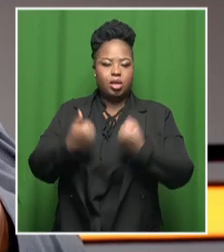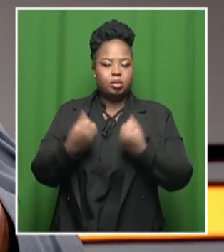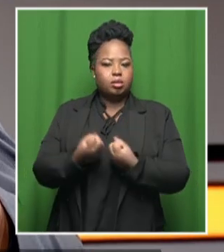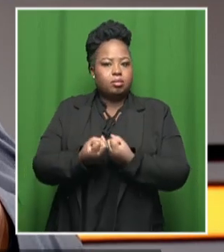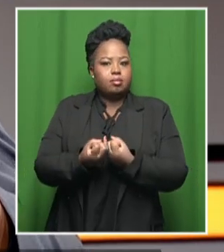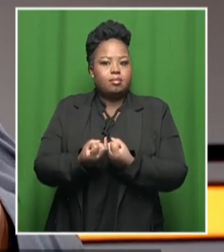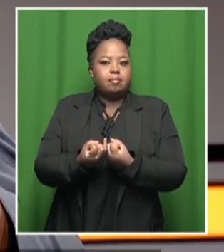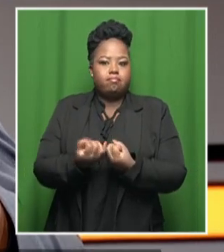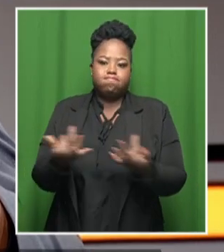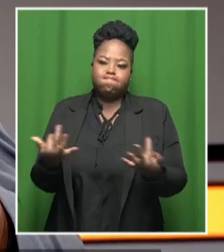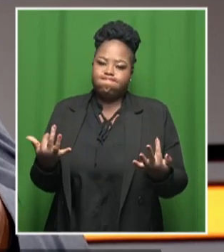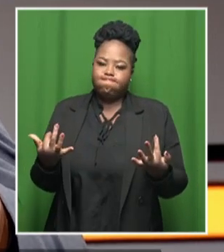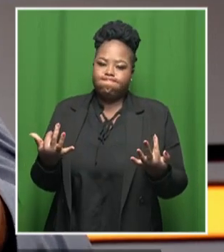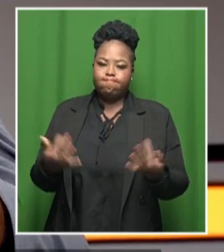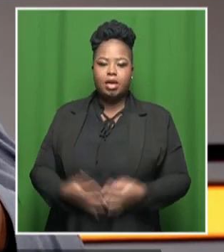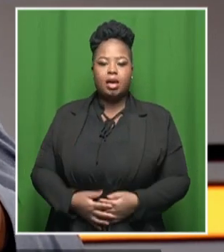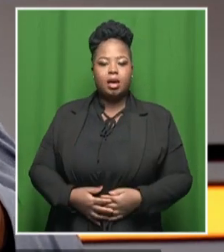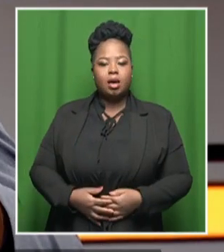challenges